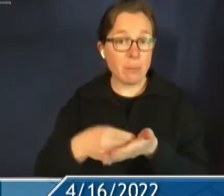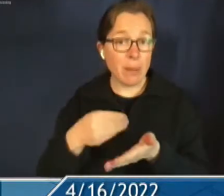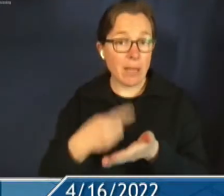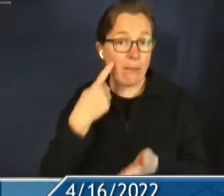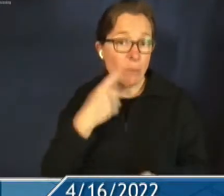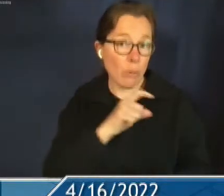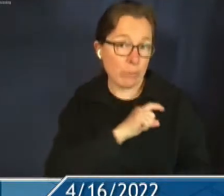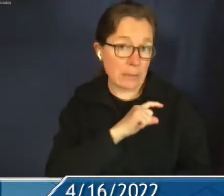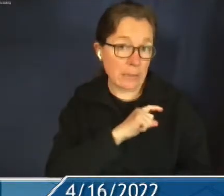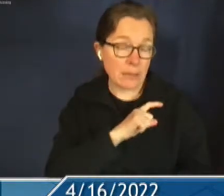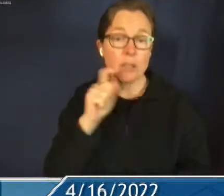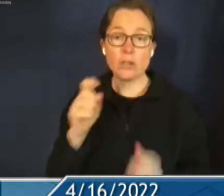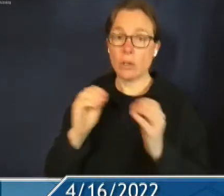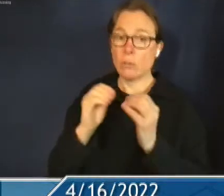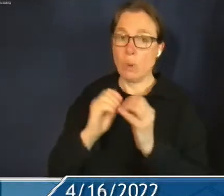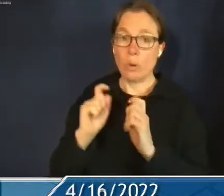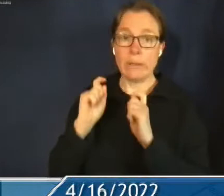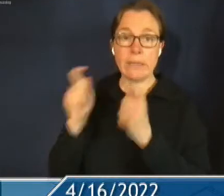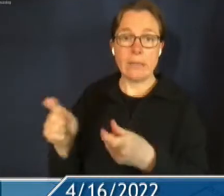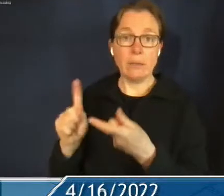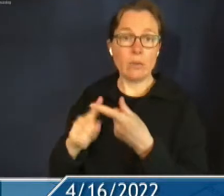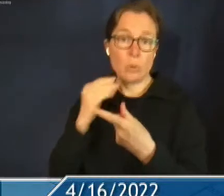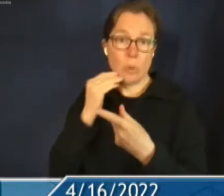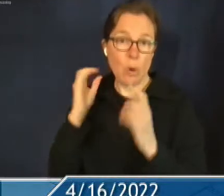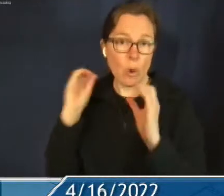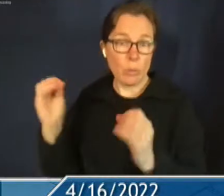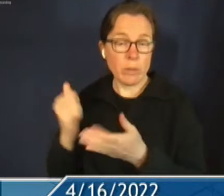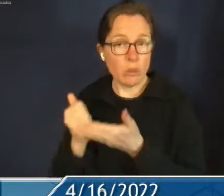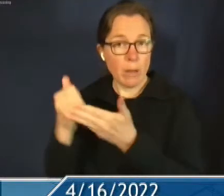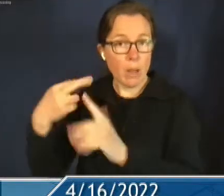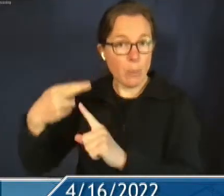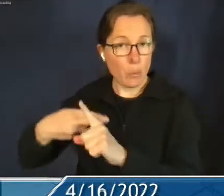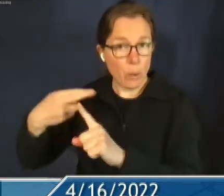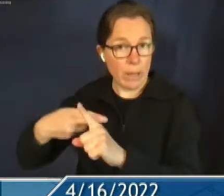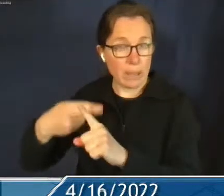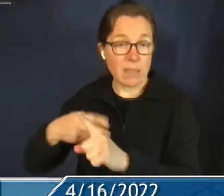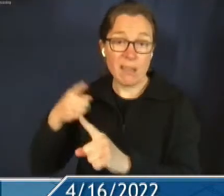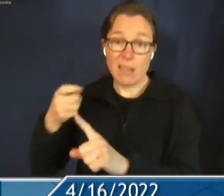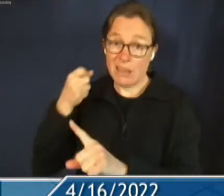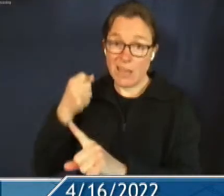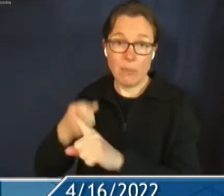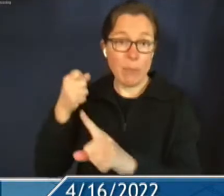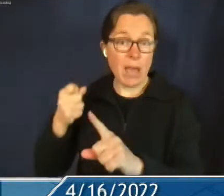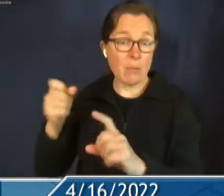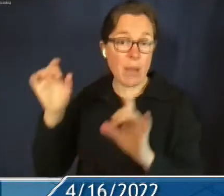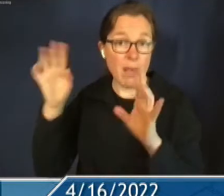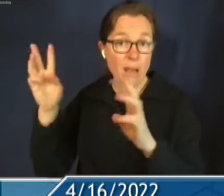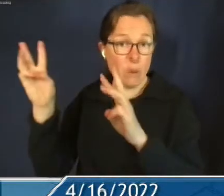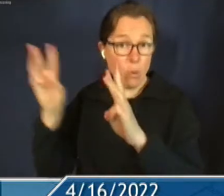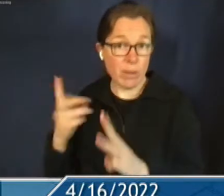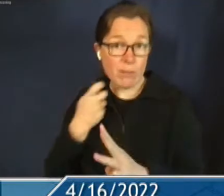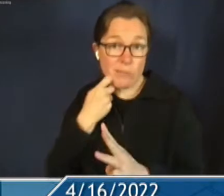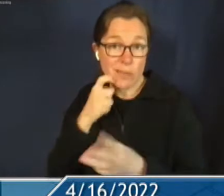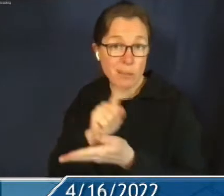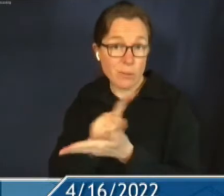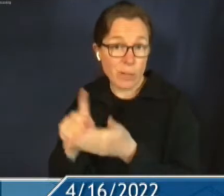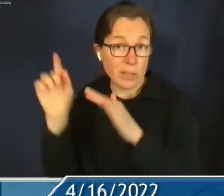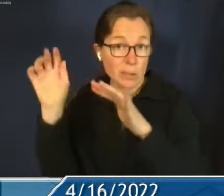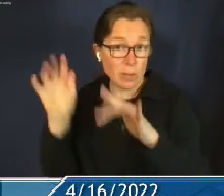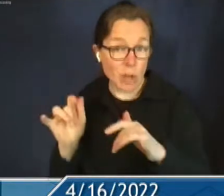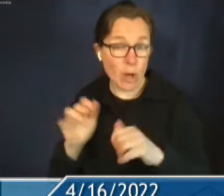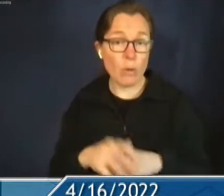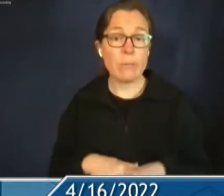money to rental vouchers for homeless people who are greatly impacted by extreme weather like this week's snow. Back to environmental impacts, the city